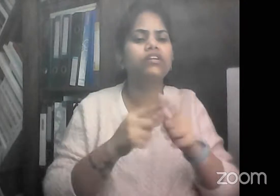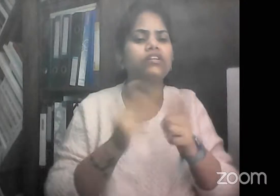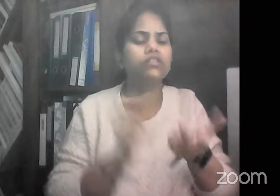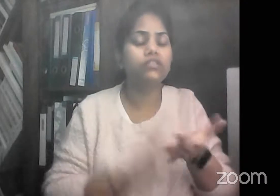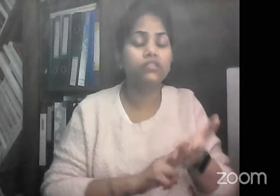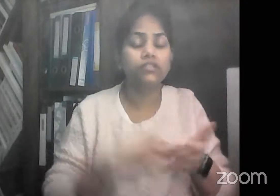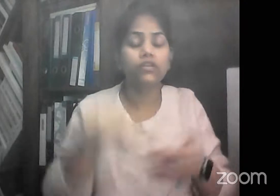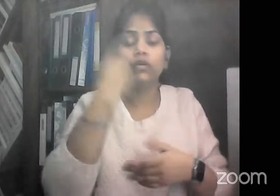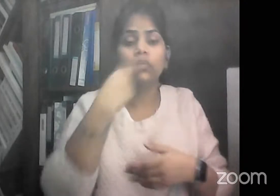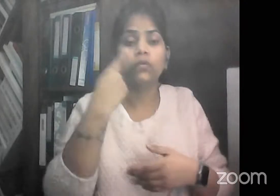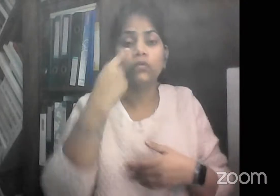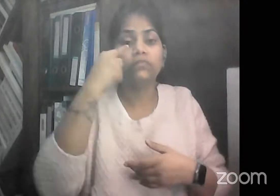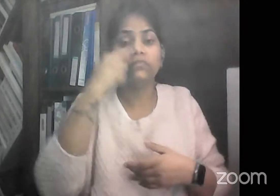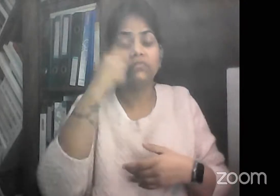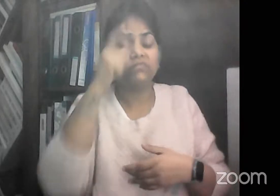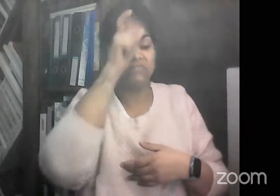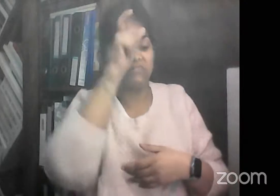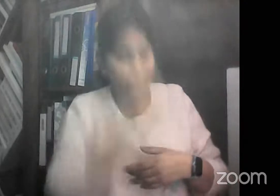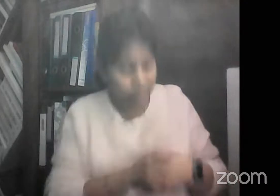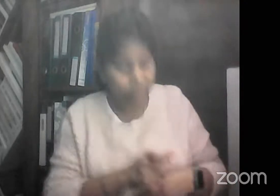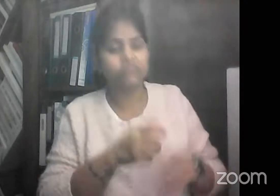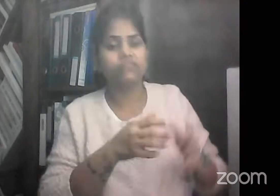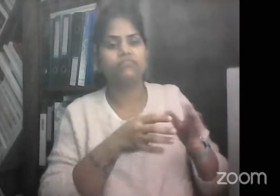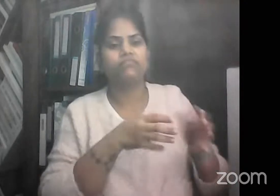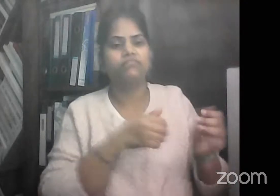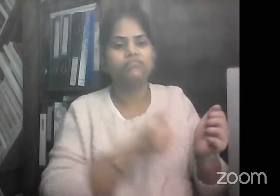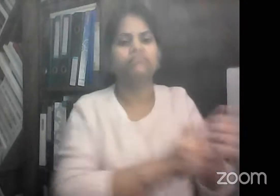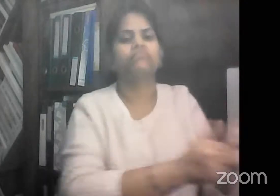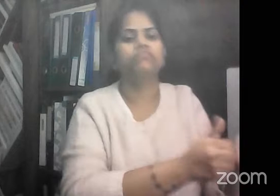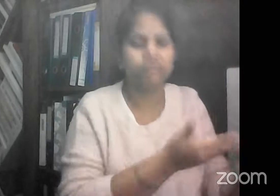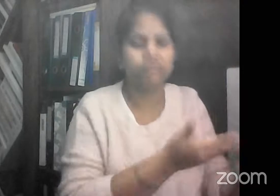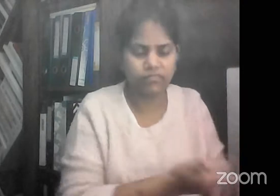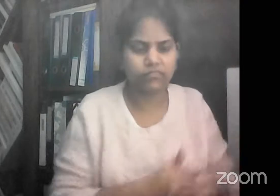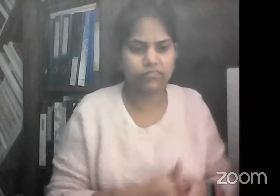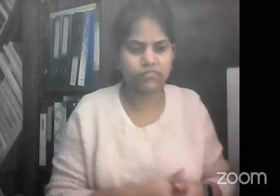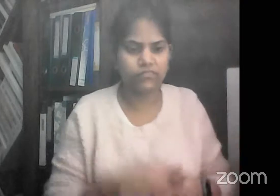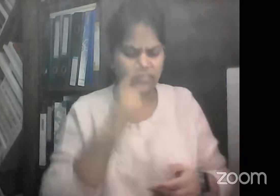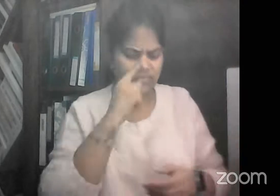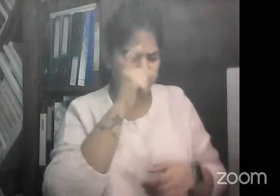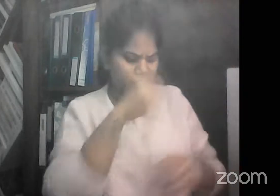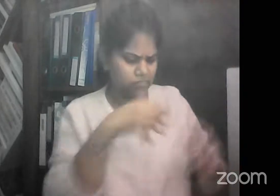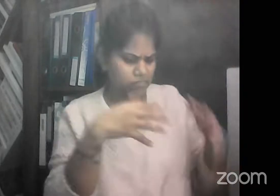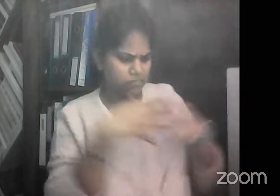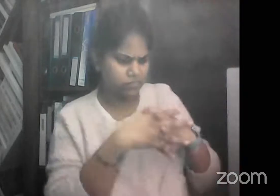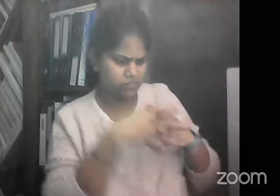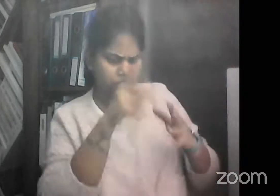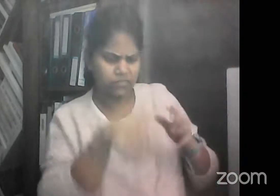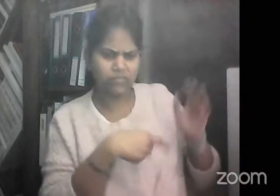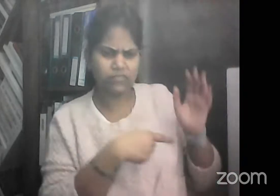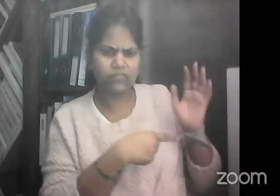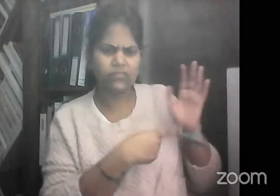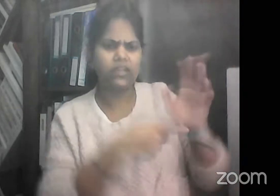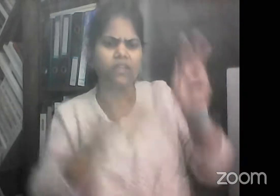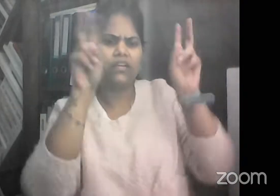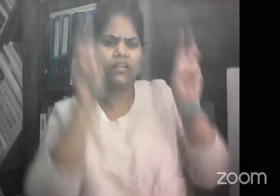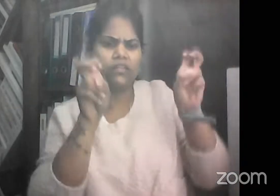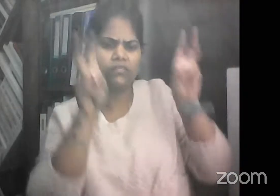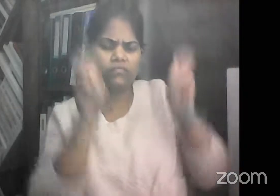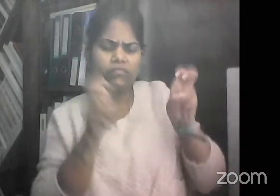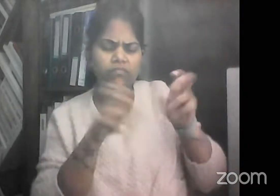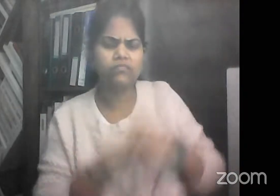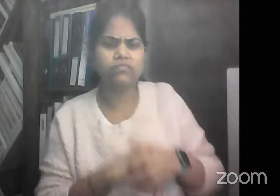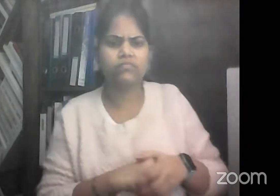feminist. Now, these two feminists, they draw the title from Charlotte Bronte's Jane Eyre.